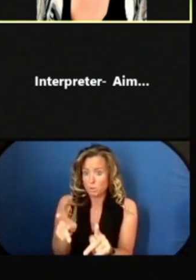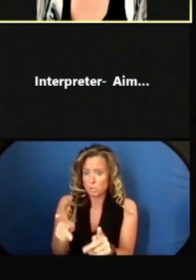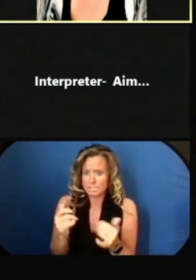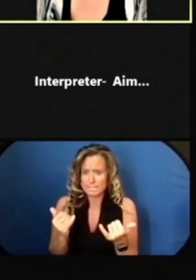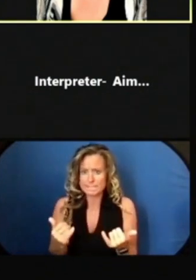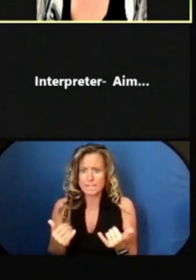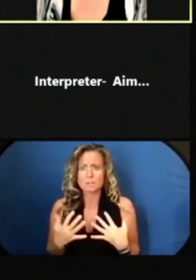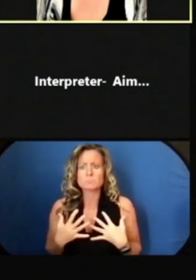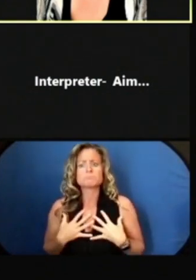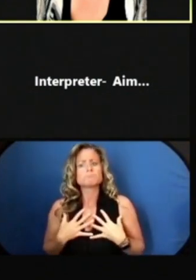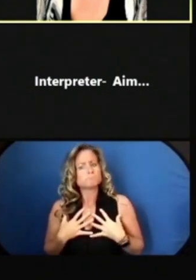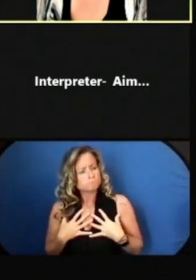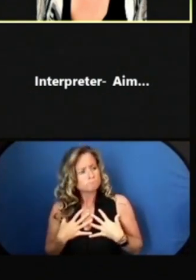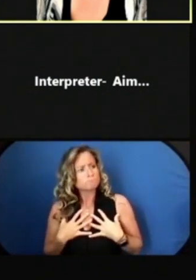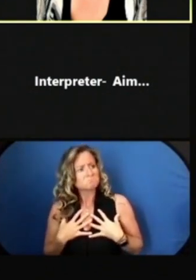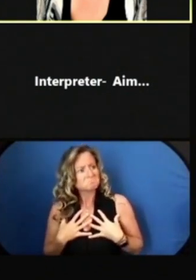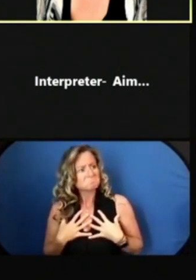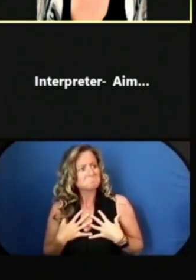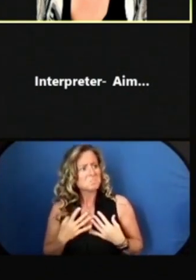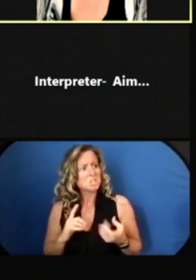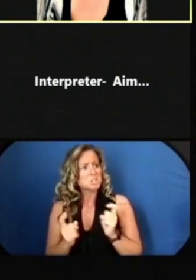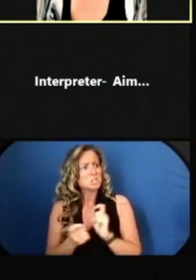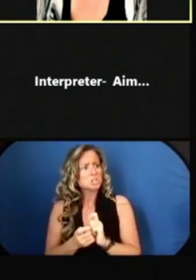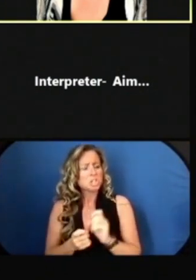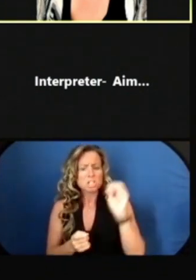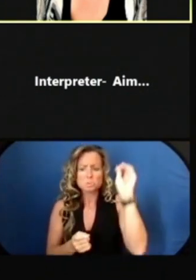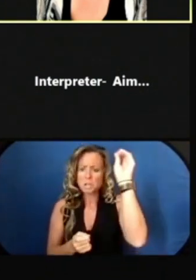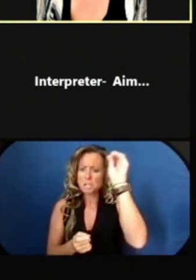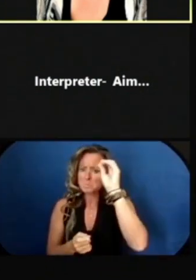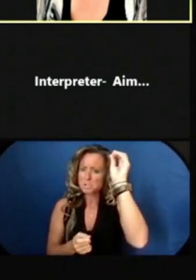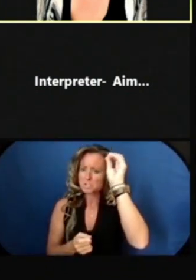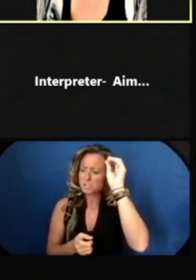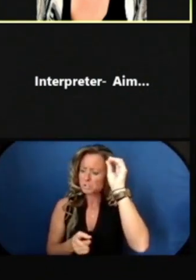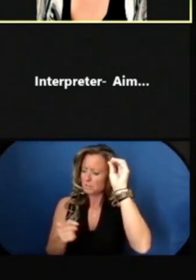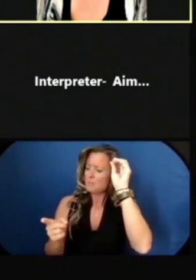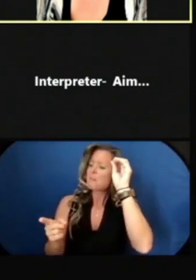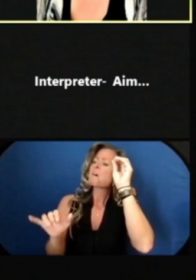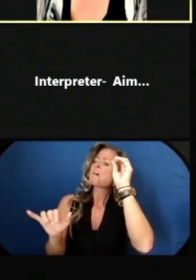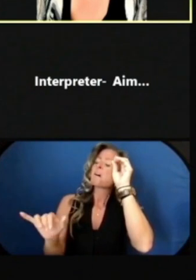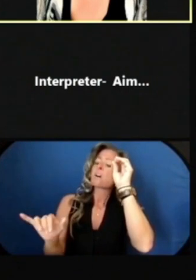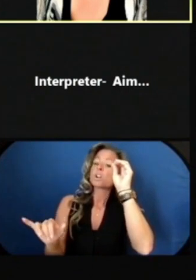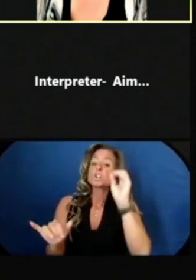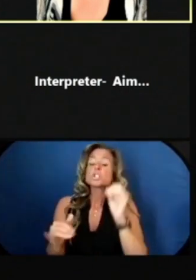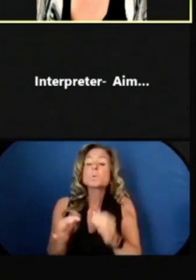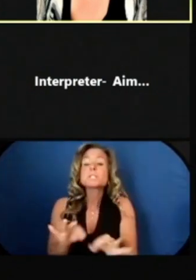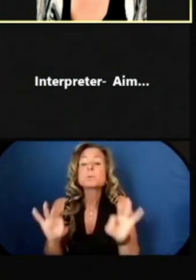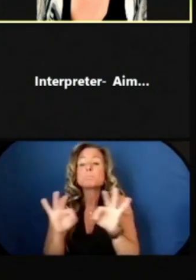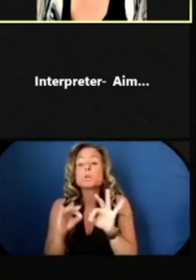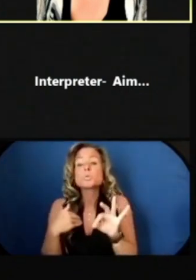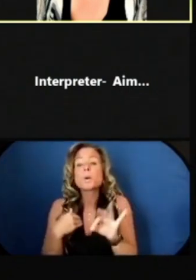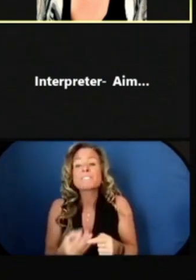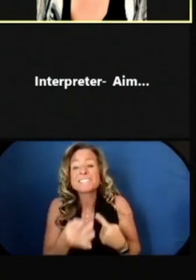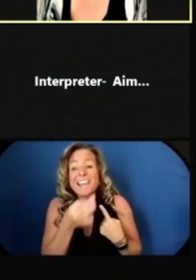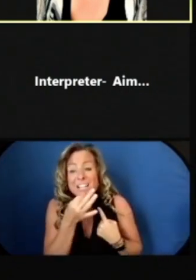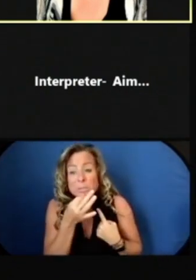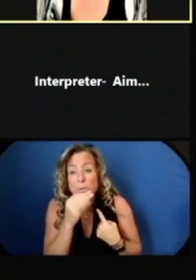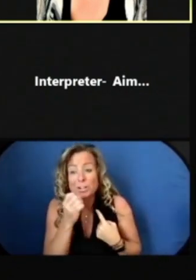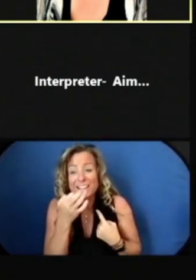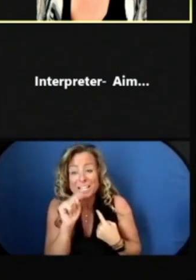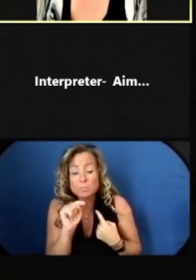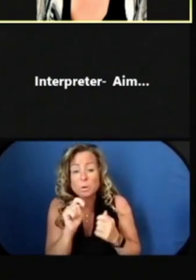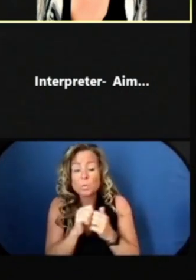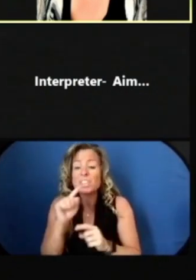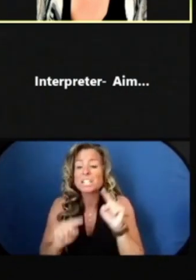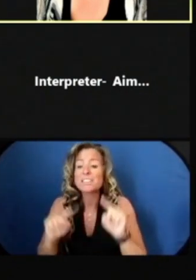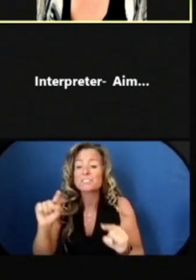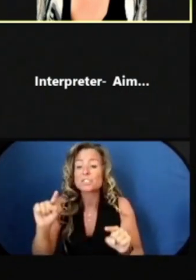more influenced to change their point of view. So it's important to call in experts with diverse values so that you can